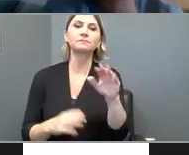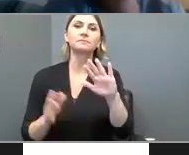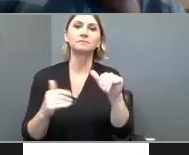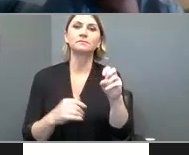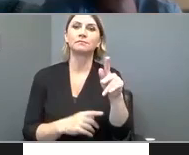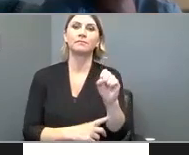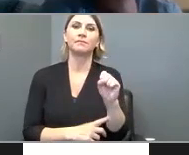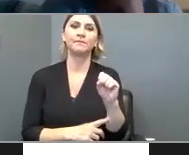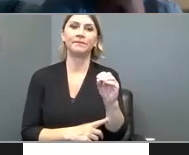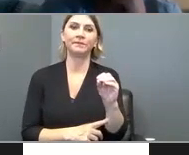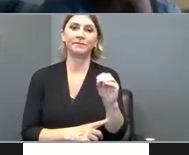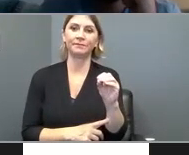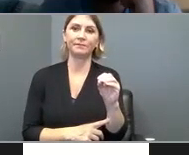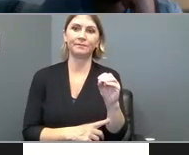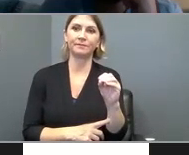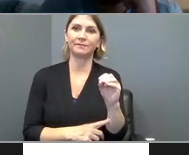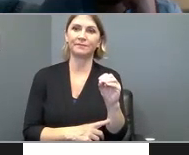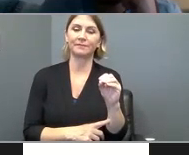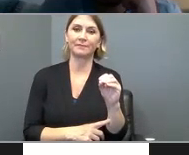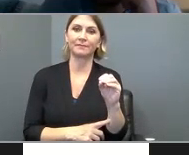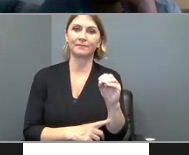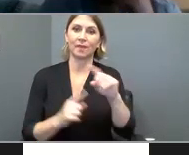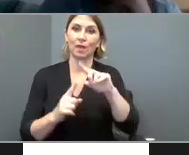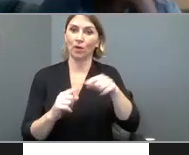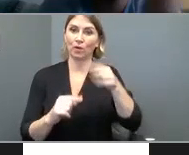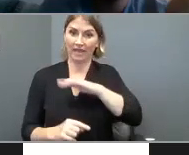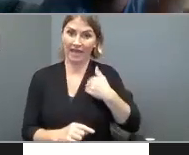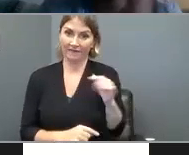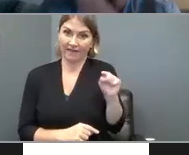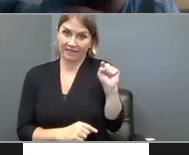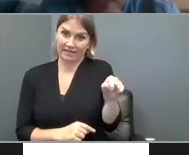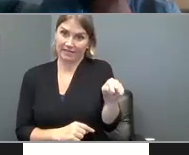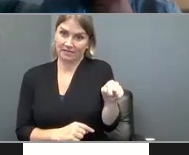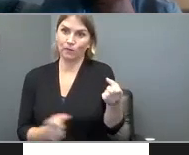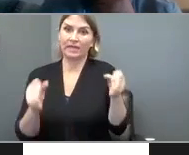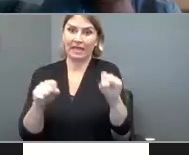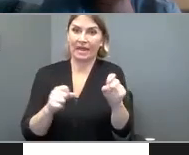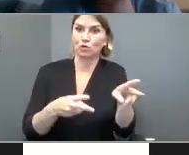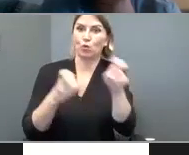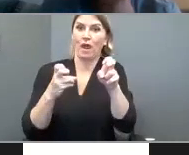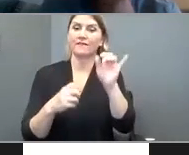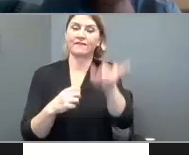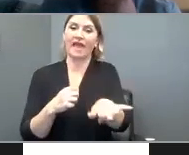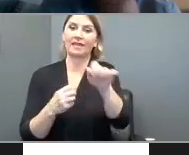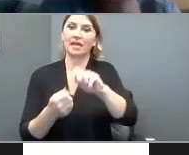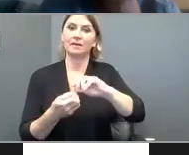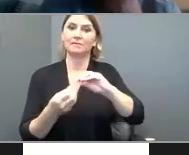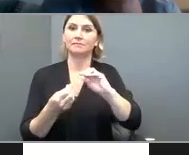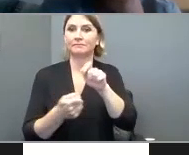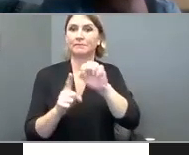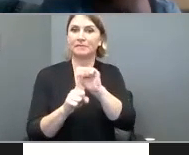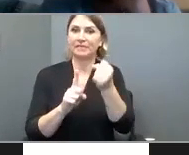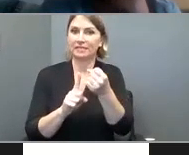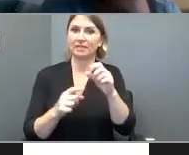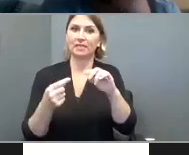Okay. Now, when we have this, we can now derive this particular equation using limits by